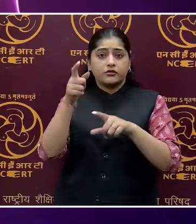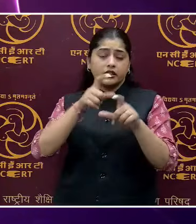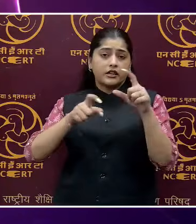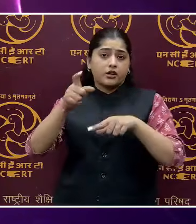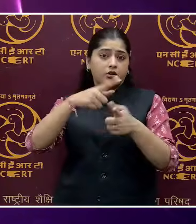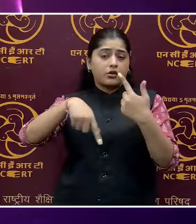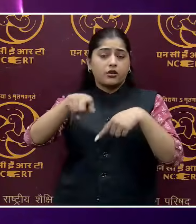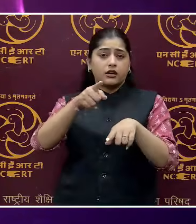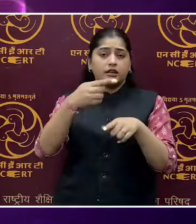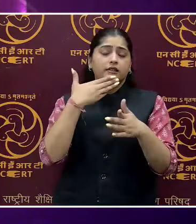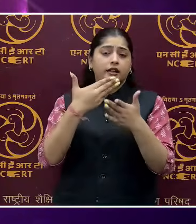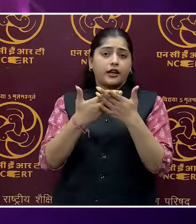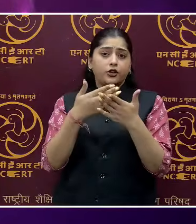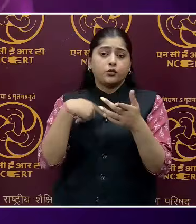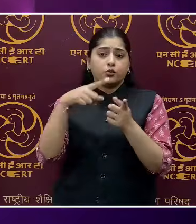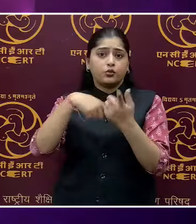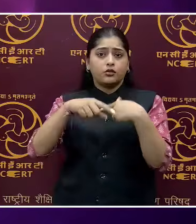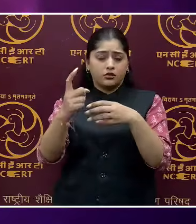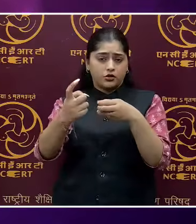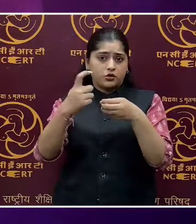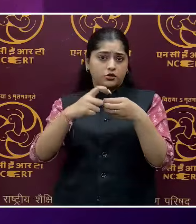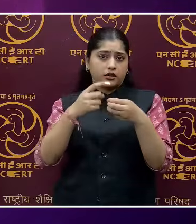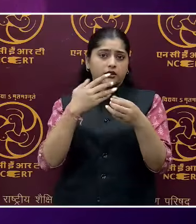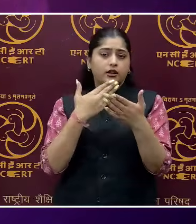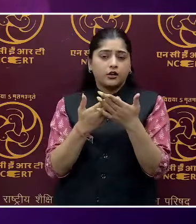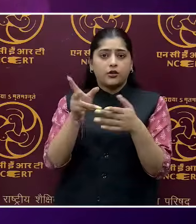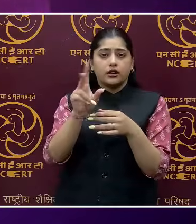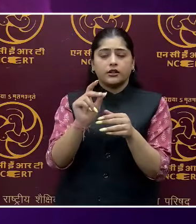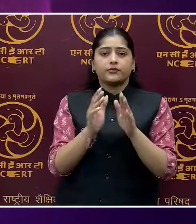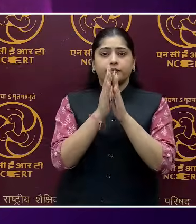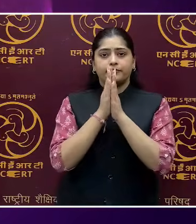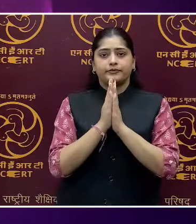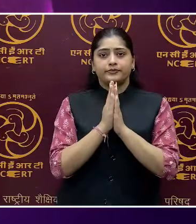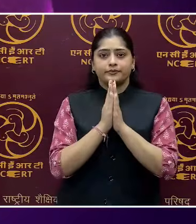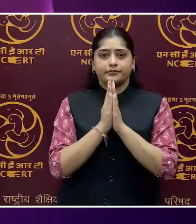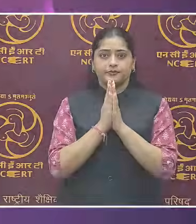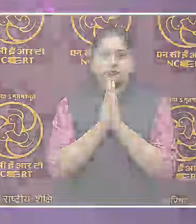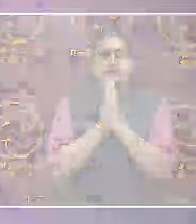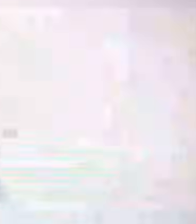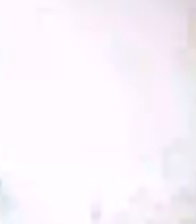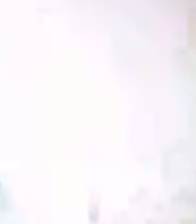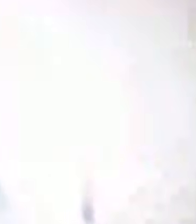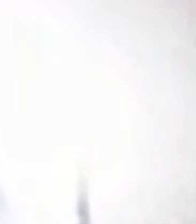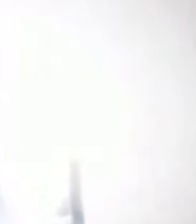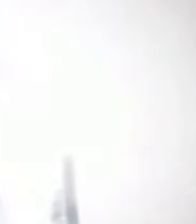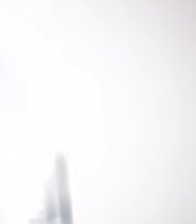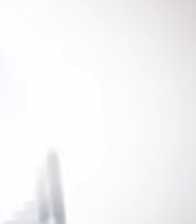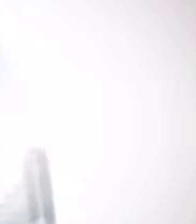so much for joining once again. Thank you once again. Namaskar.